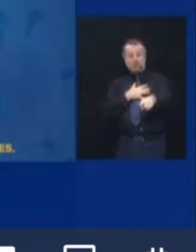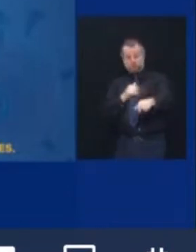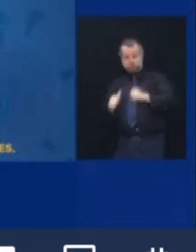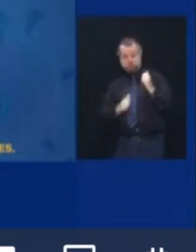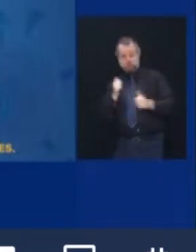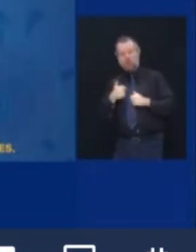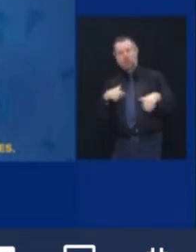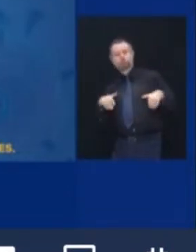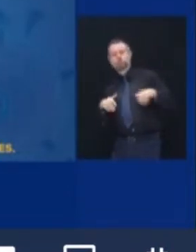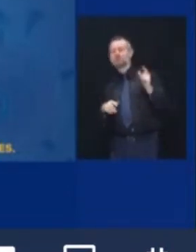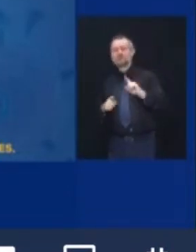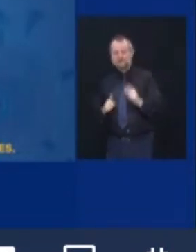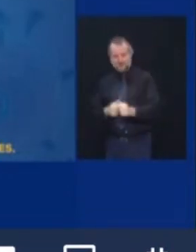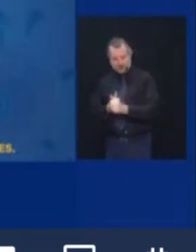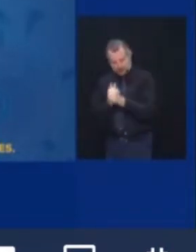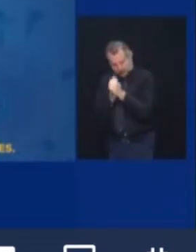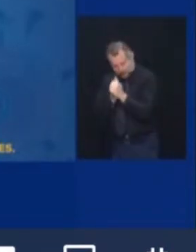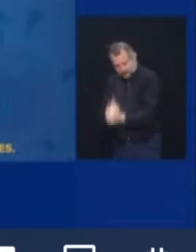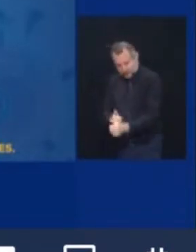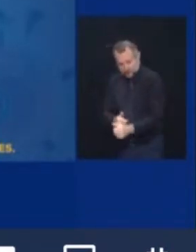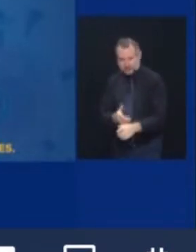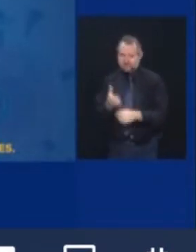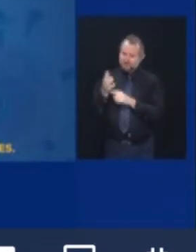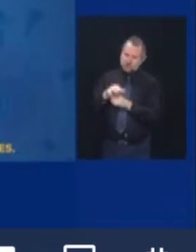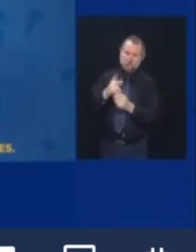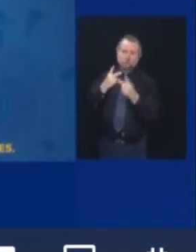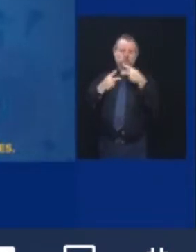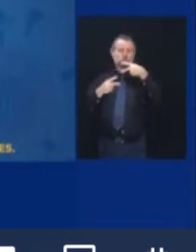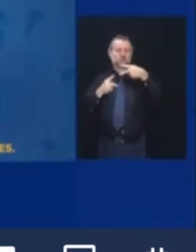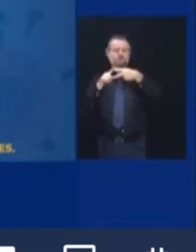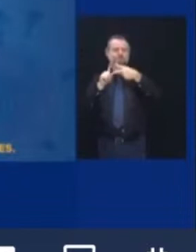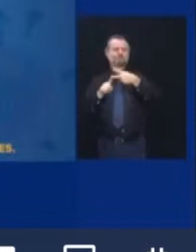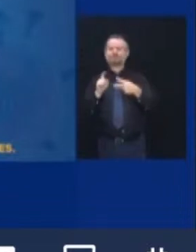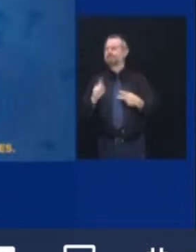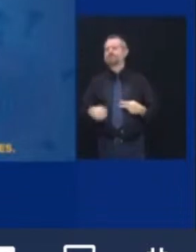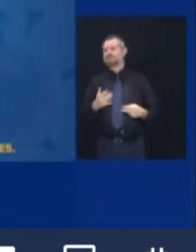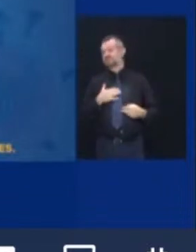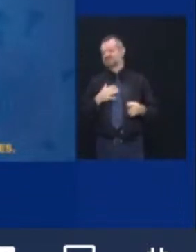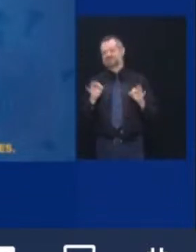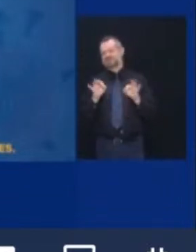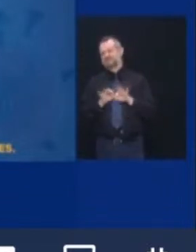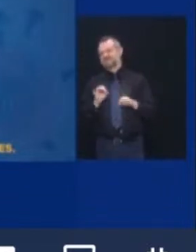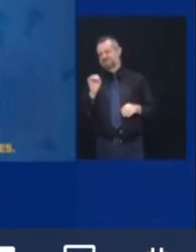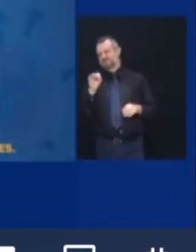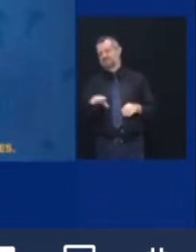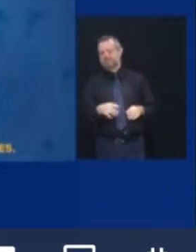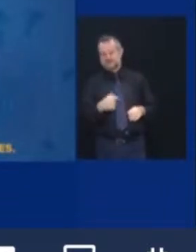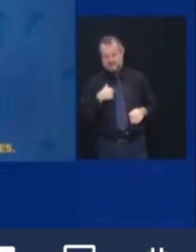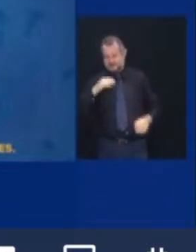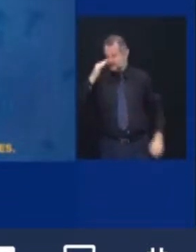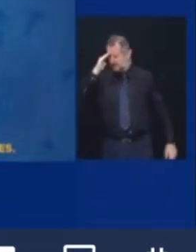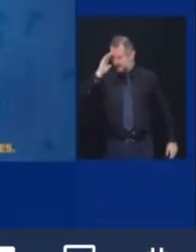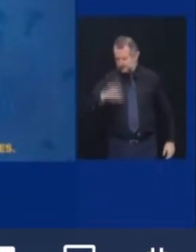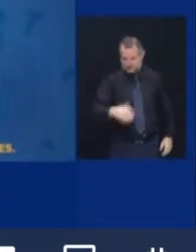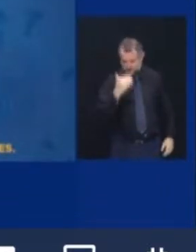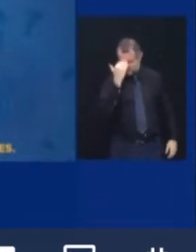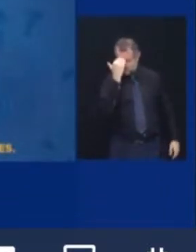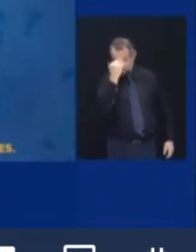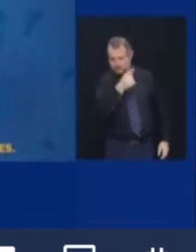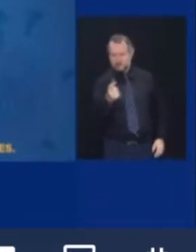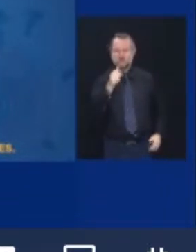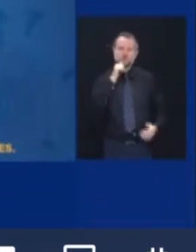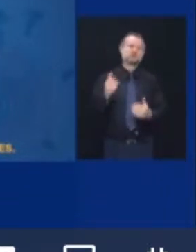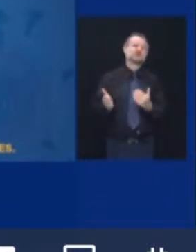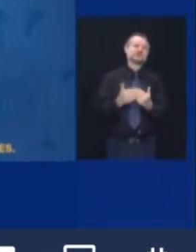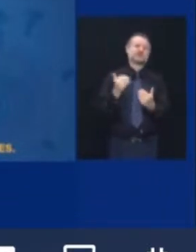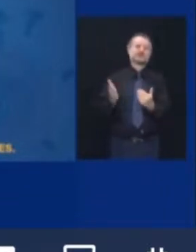Compliance and enforcement. I know these are harsh concepts. I don't like to talk